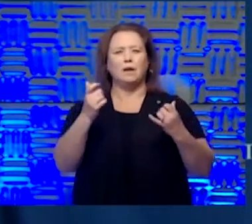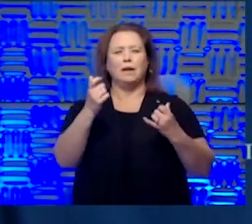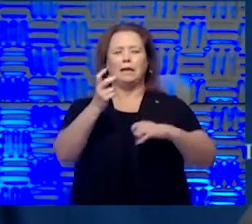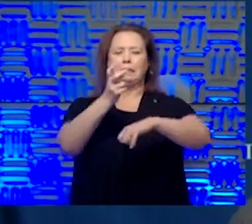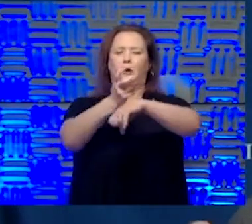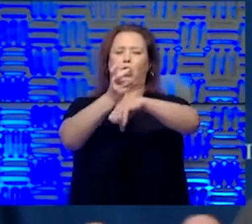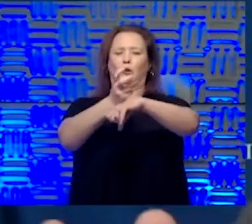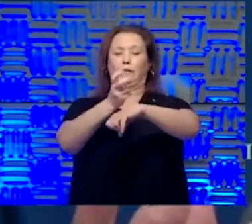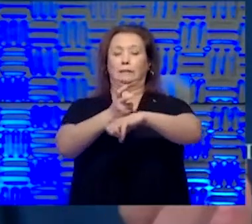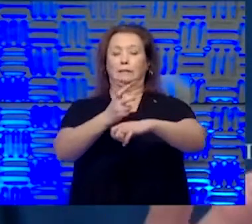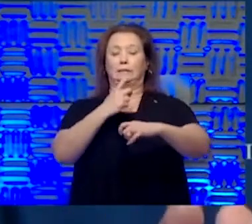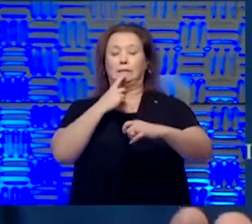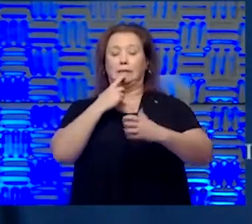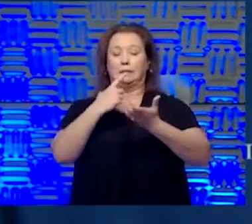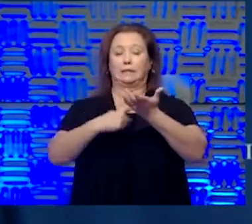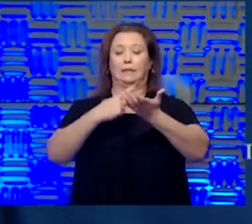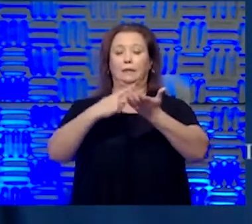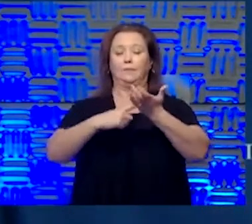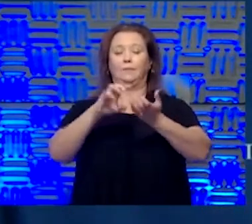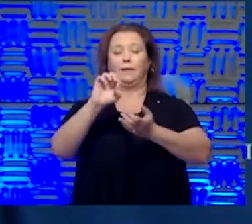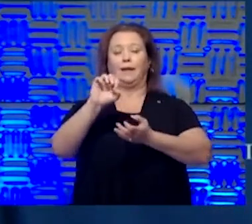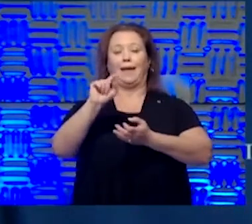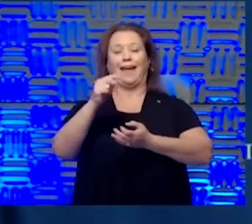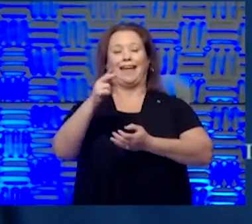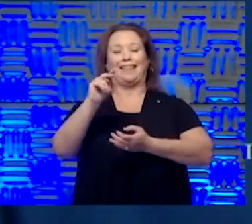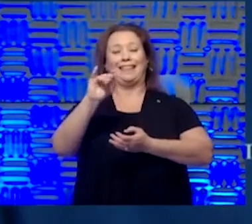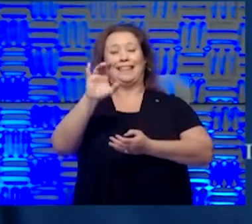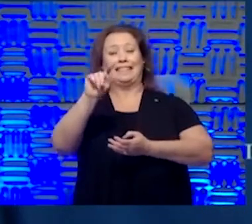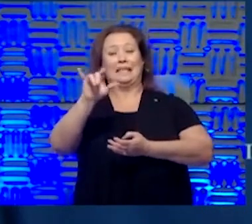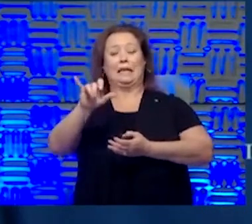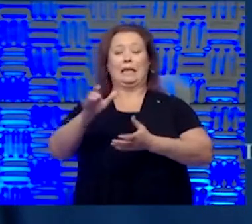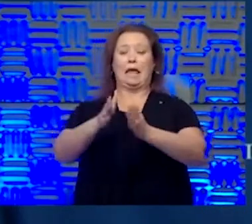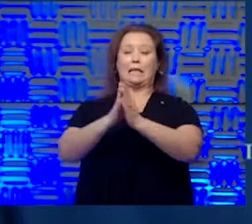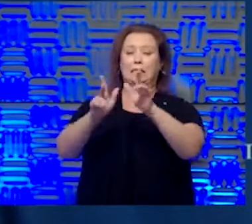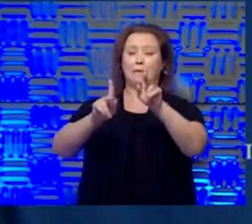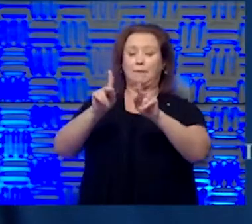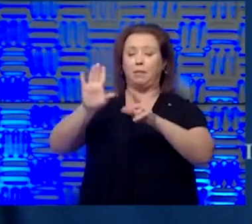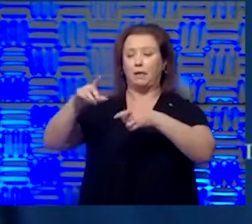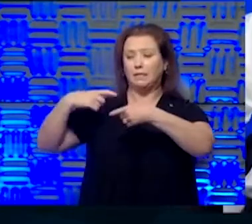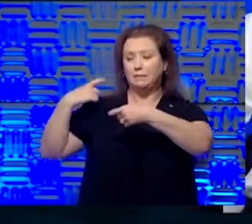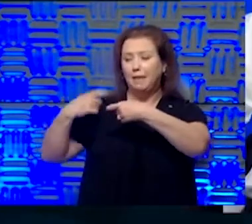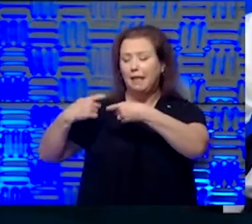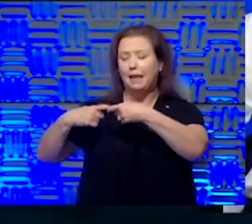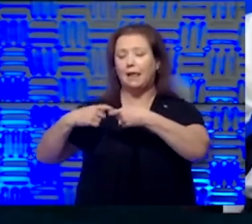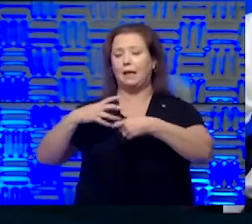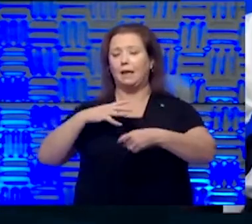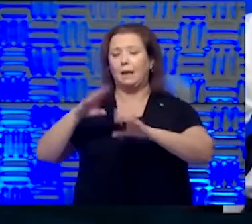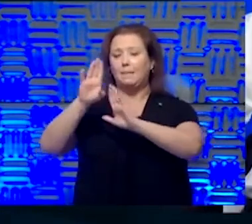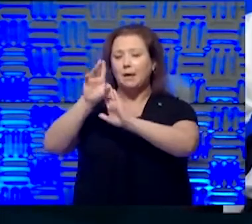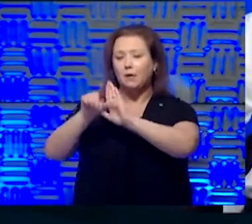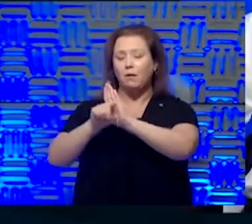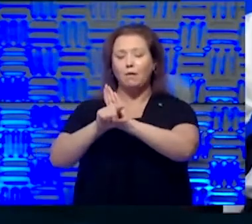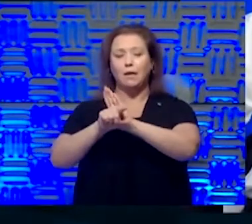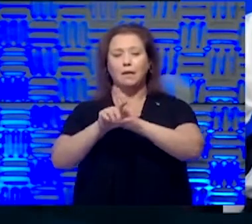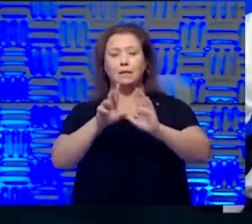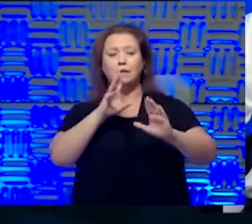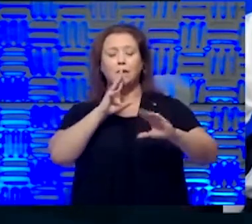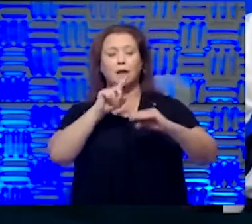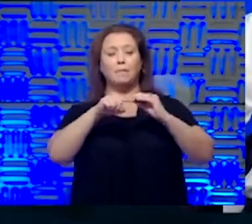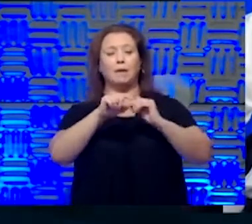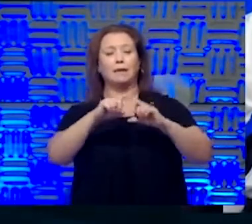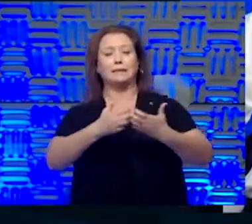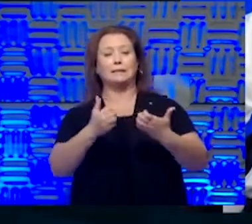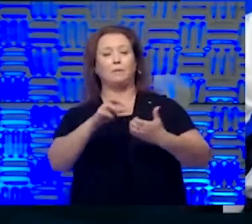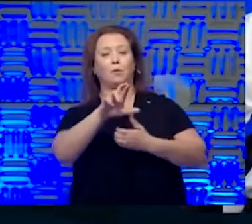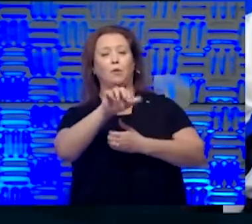tell sometimes because when you're doing ethnicity and asking people about Hispanic ethnicity and then also asking a separate race question, you do